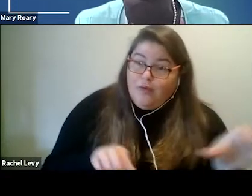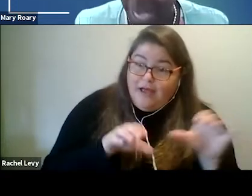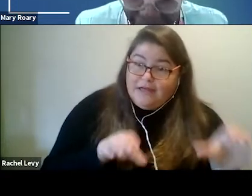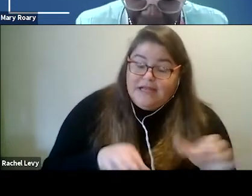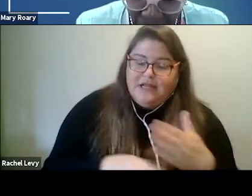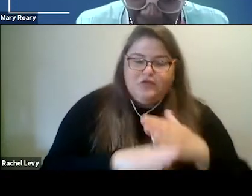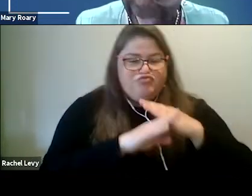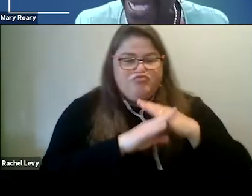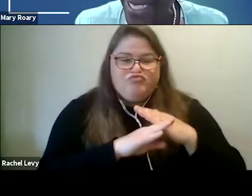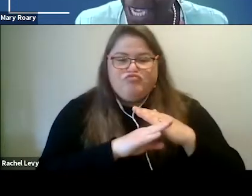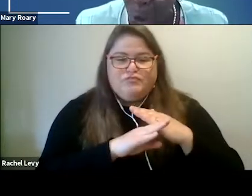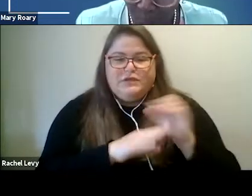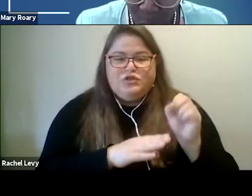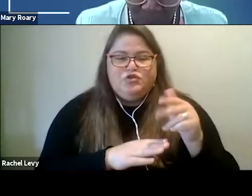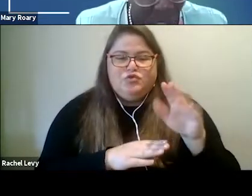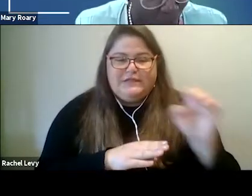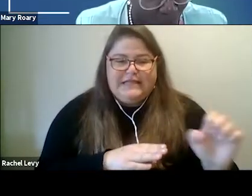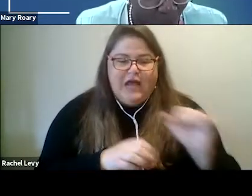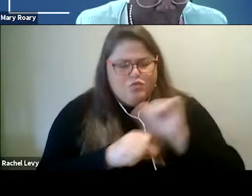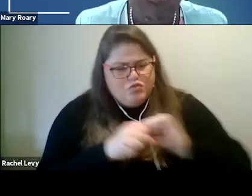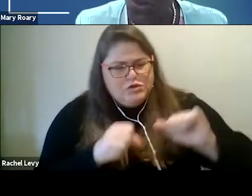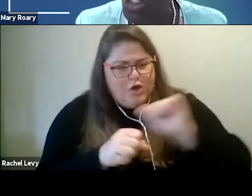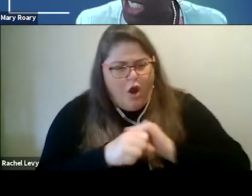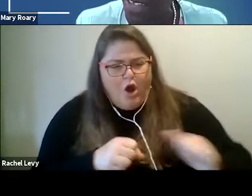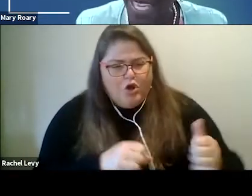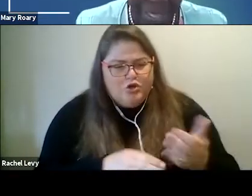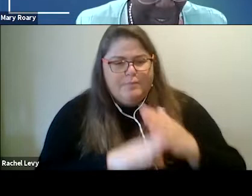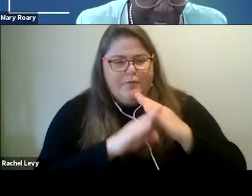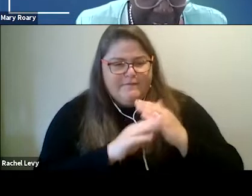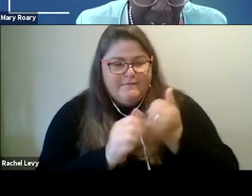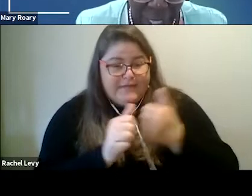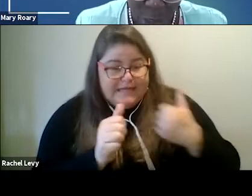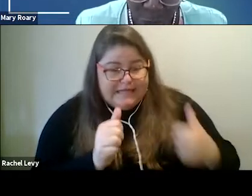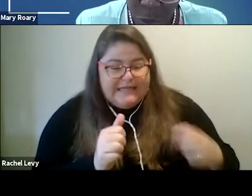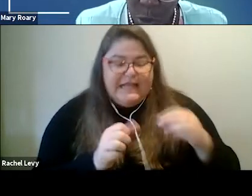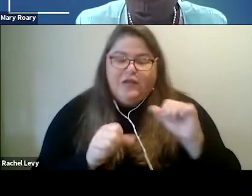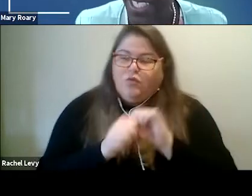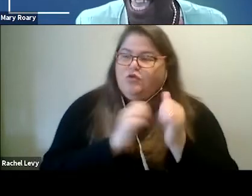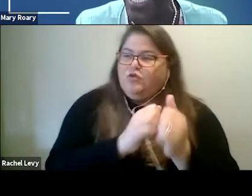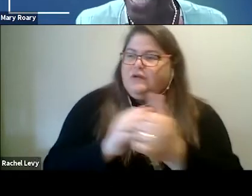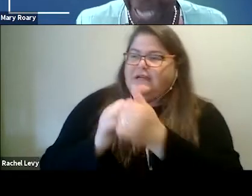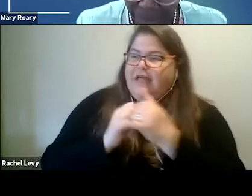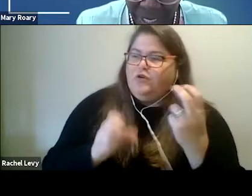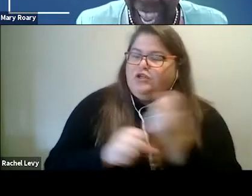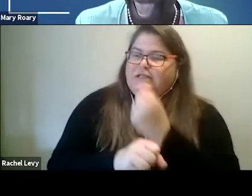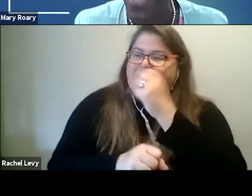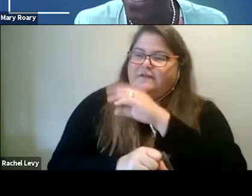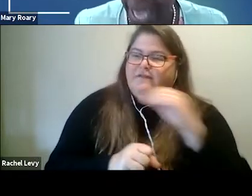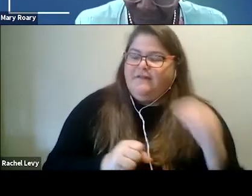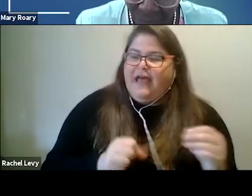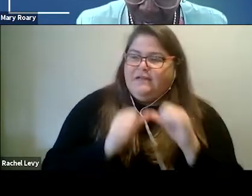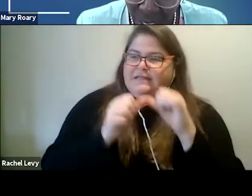to prevent it, and continue working with all to achieve and sustain zero suicide attempts